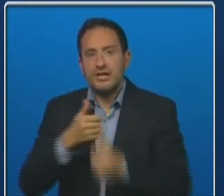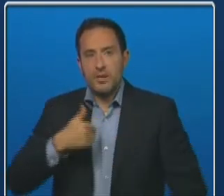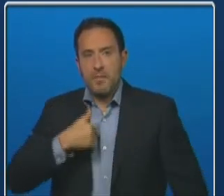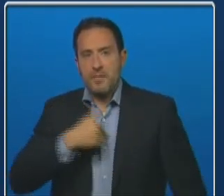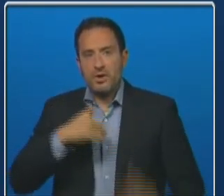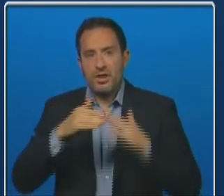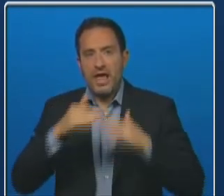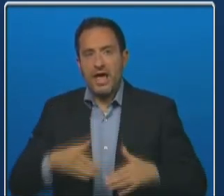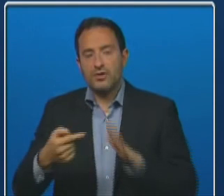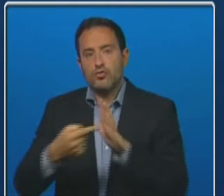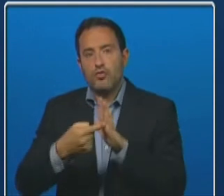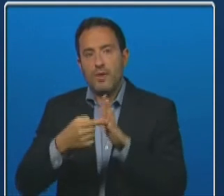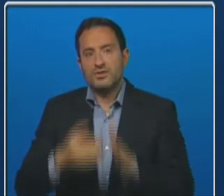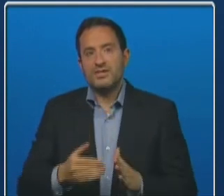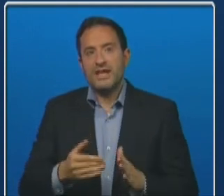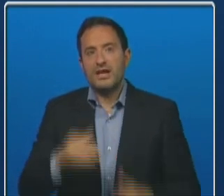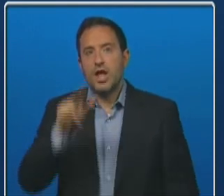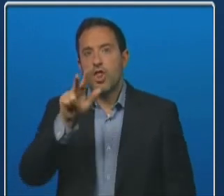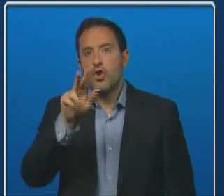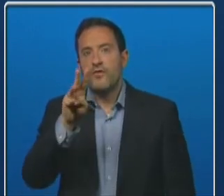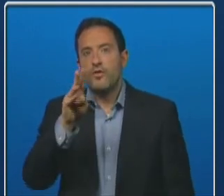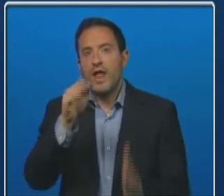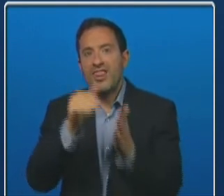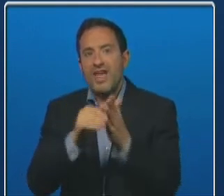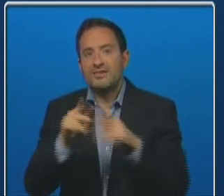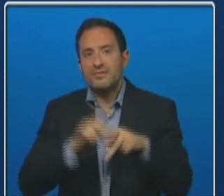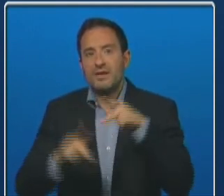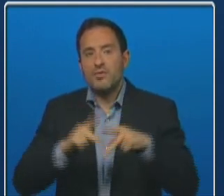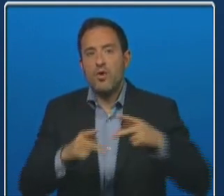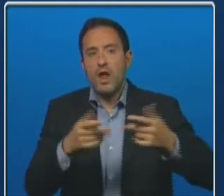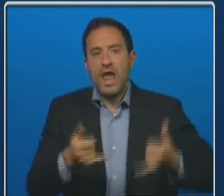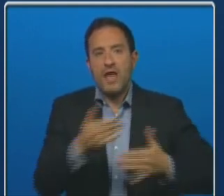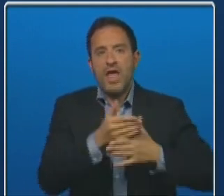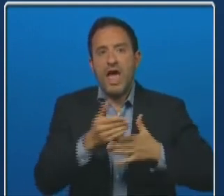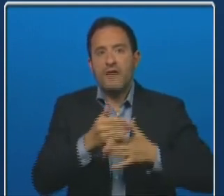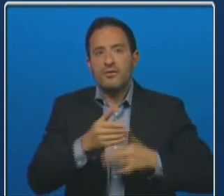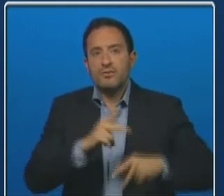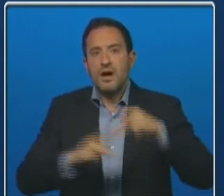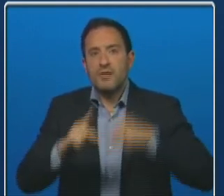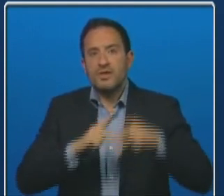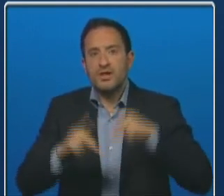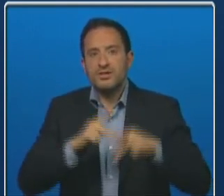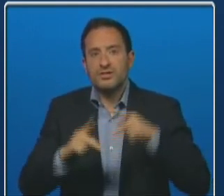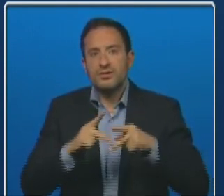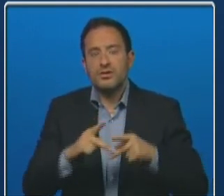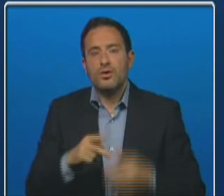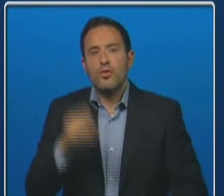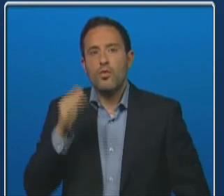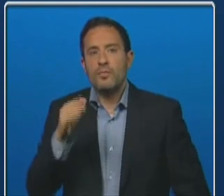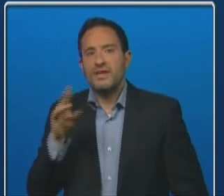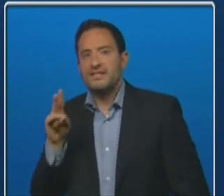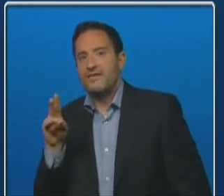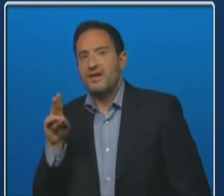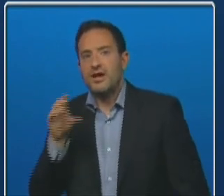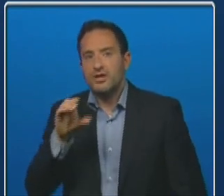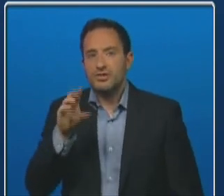people. Now, the average population size of each House district, based on the 2020 census, will be